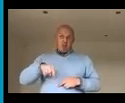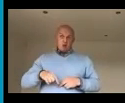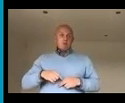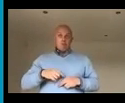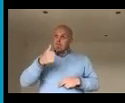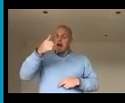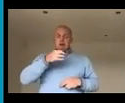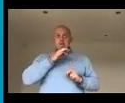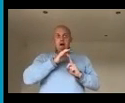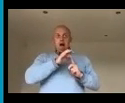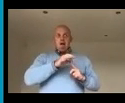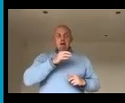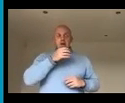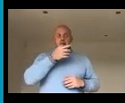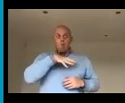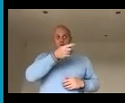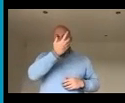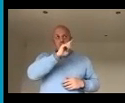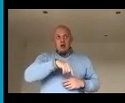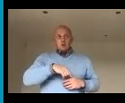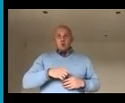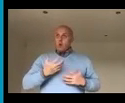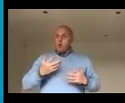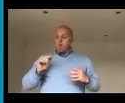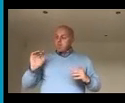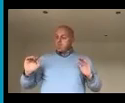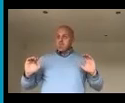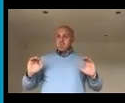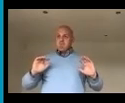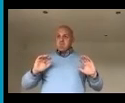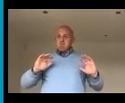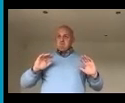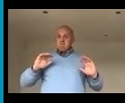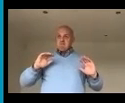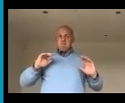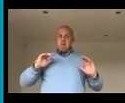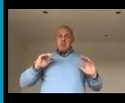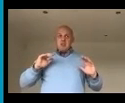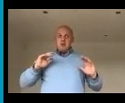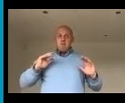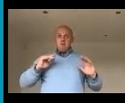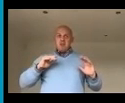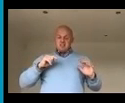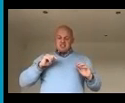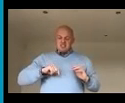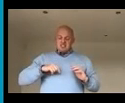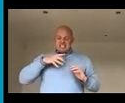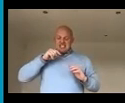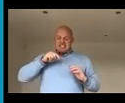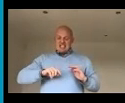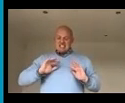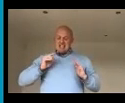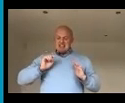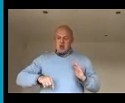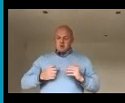£5,000. Equally, if you've got something that costs 10 and you're asking us for 5 and you can get 5,000 from elsewhere, you know,